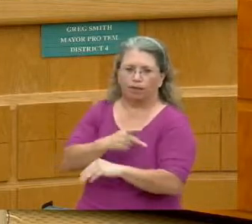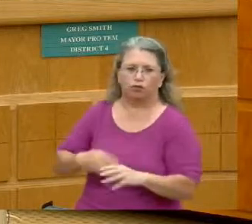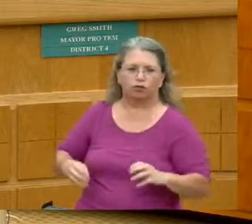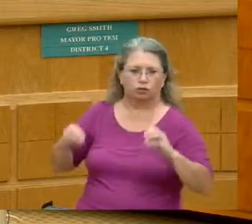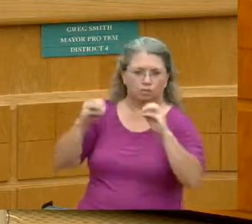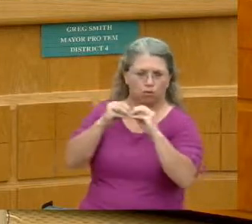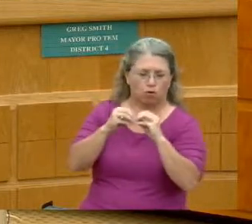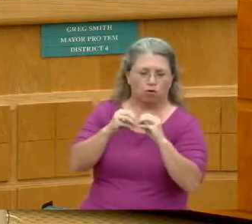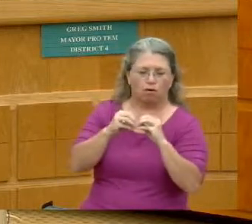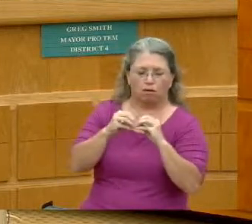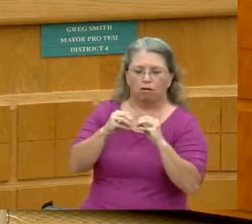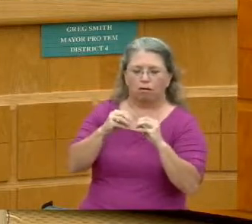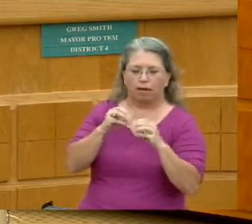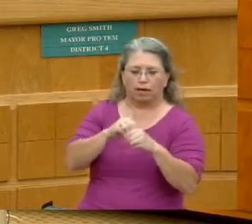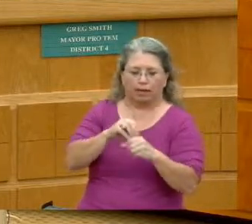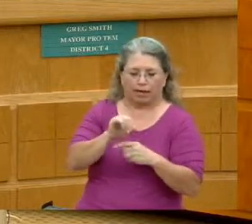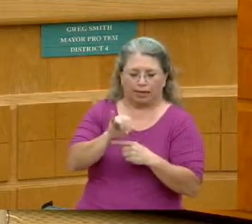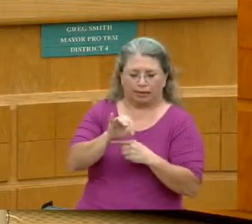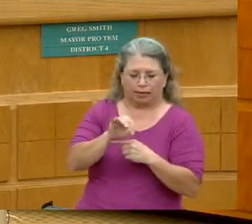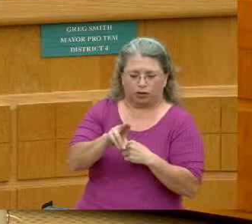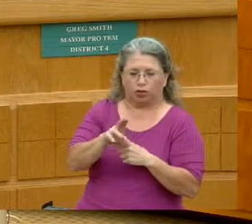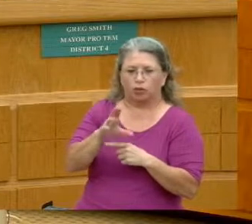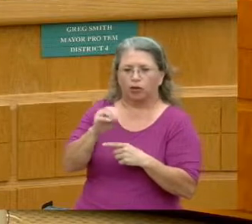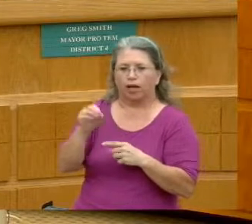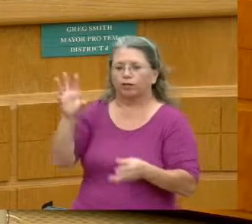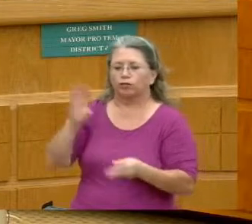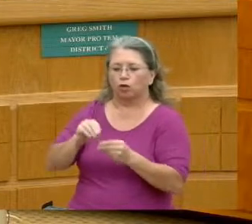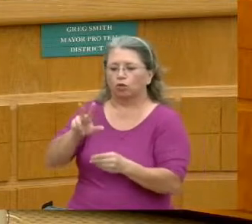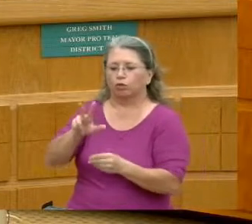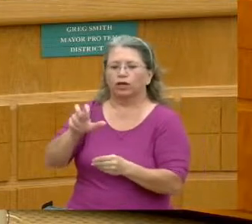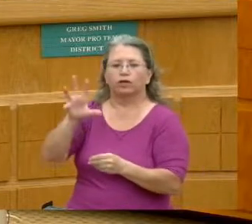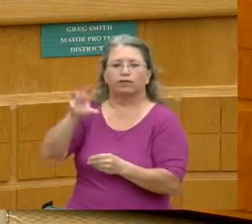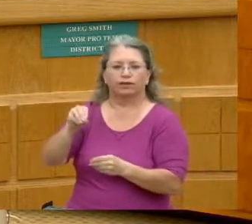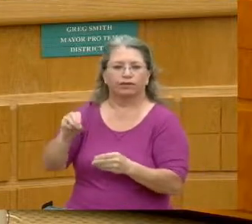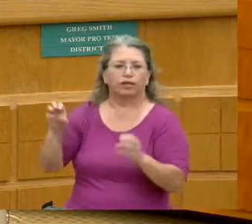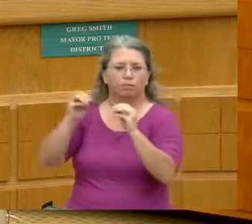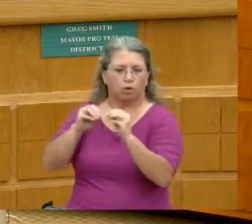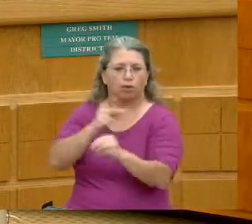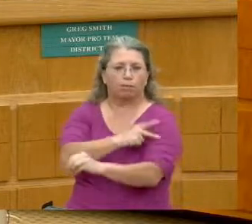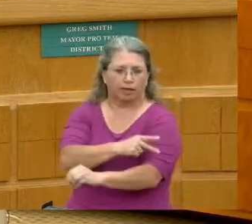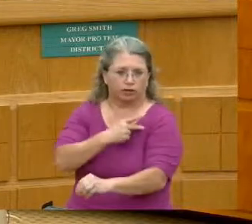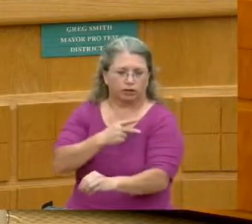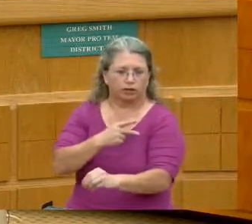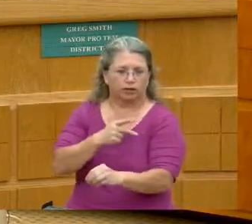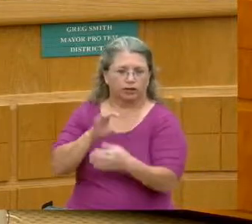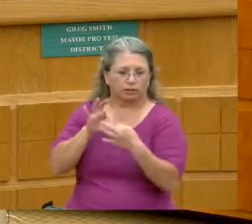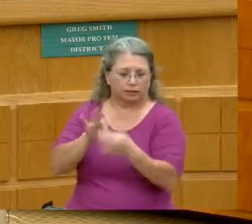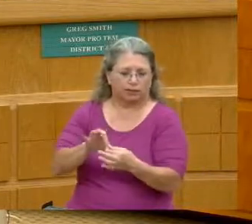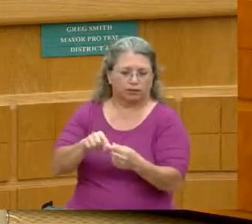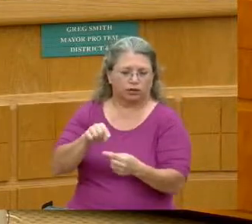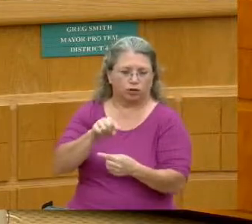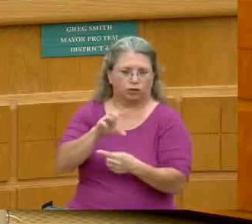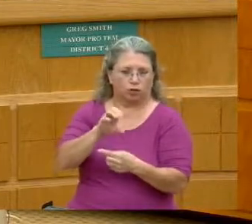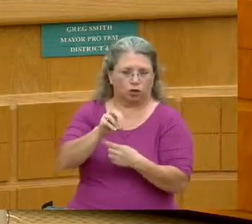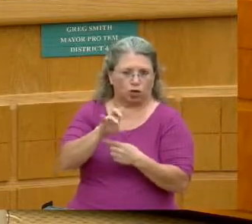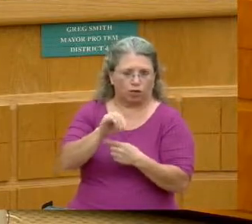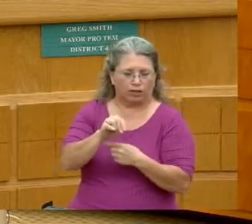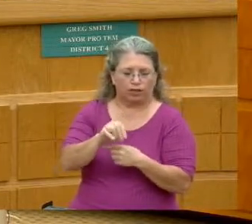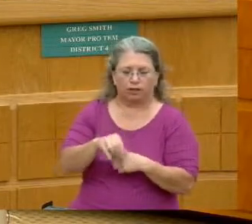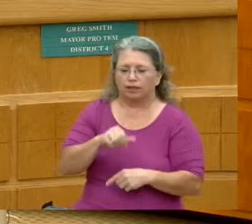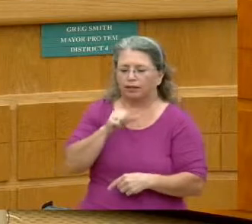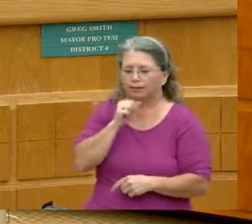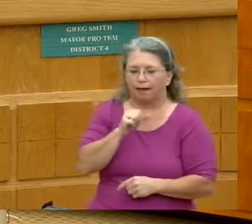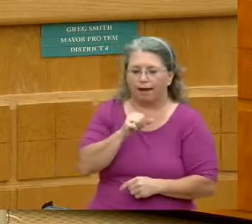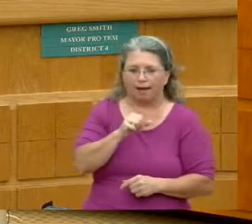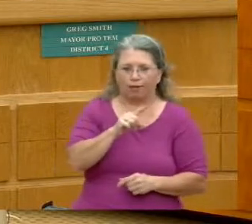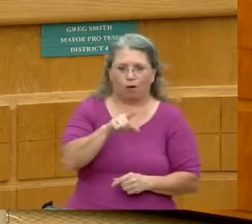additional patients. So those would be the patients that we're attributing to COVID, and that's how we're measuring this. There's not 30 beds, there's 30 beds for COVID